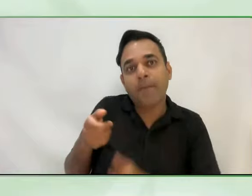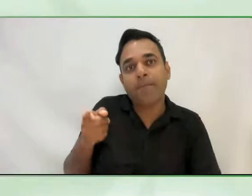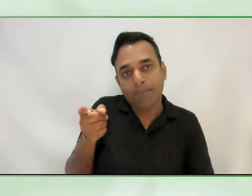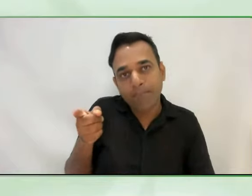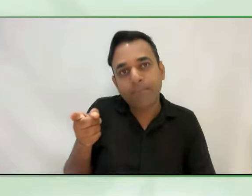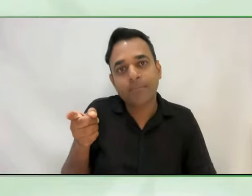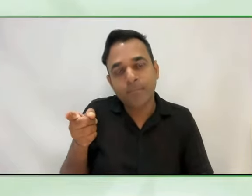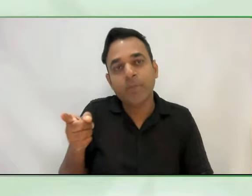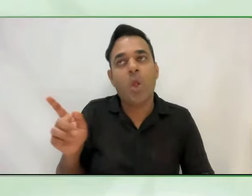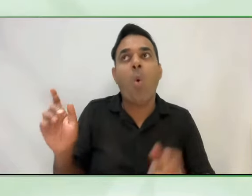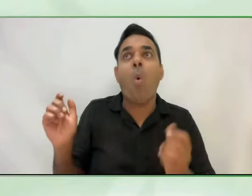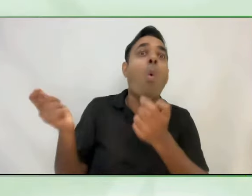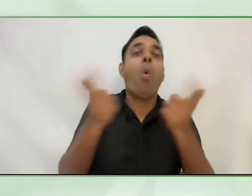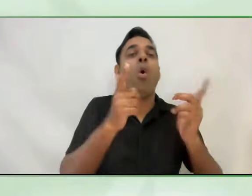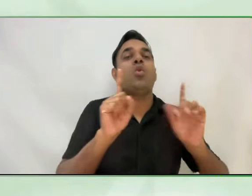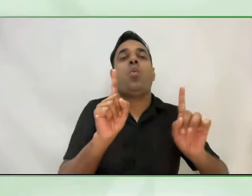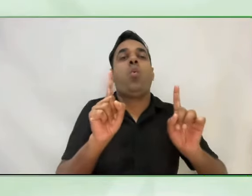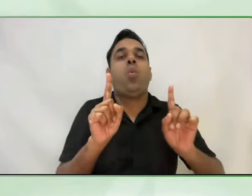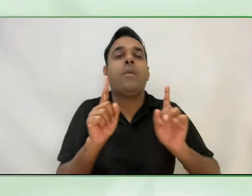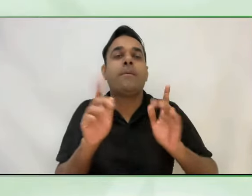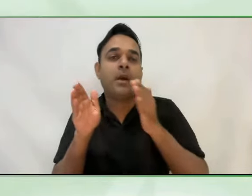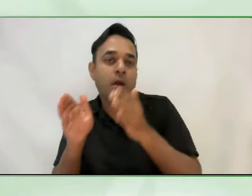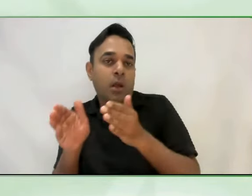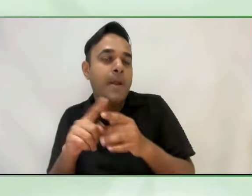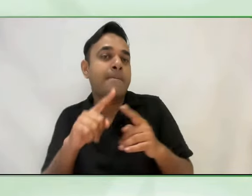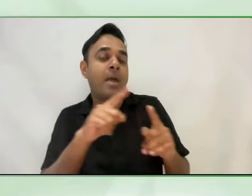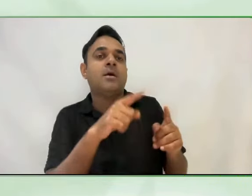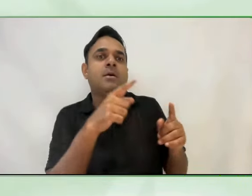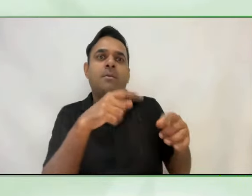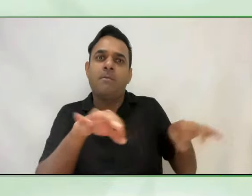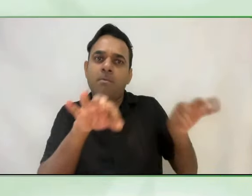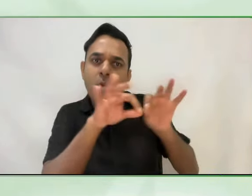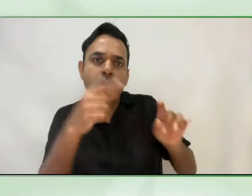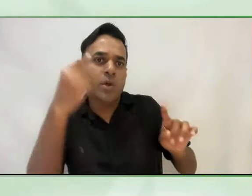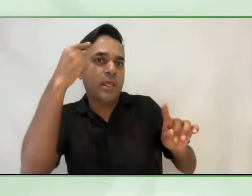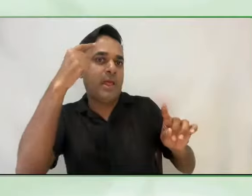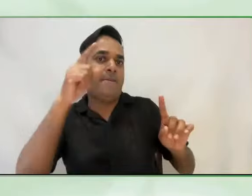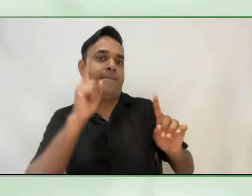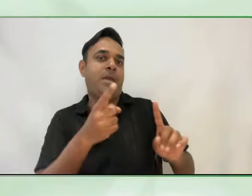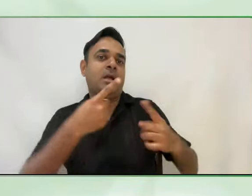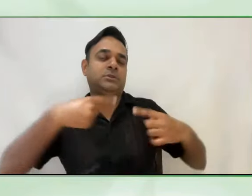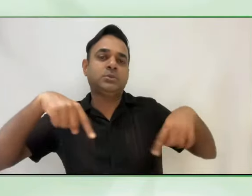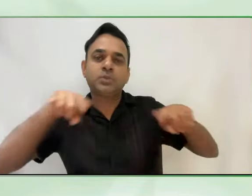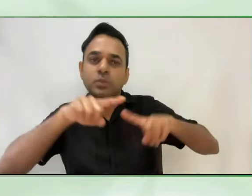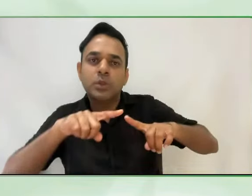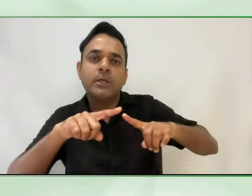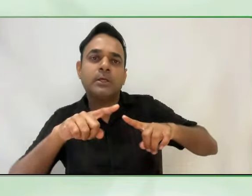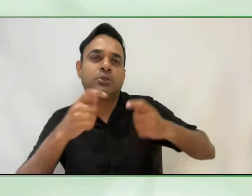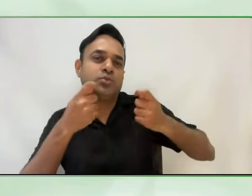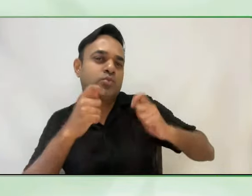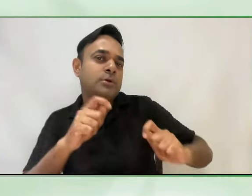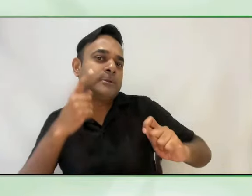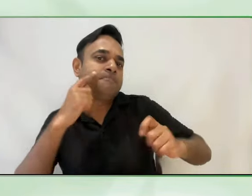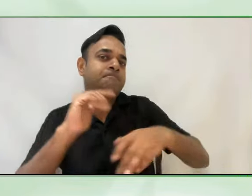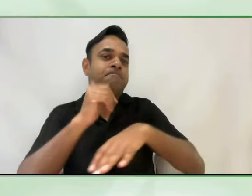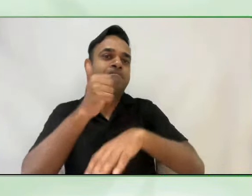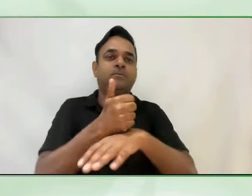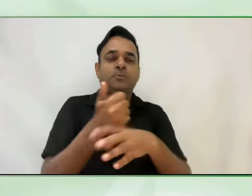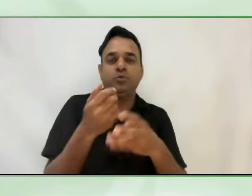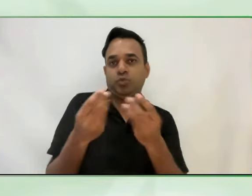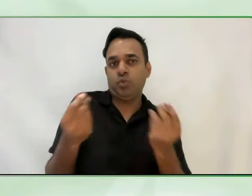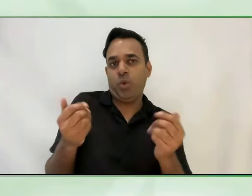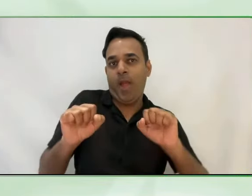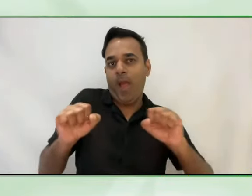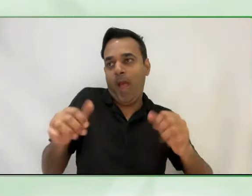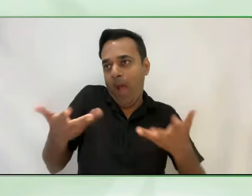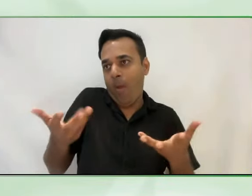autistic people are in work as well. I think that the area where we're beginning to do more work with government is